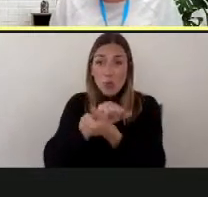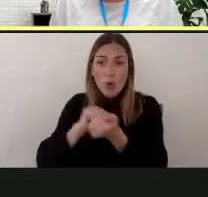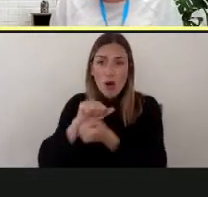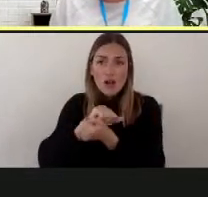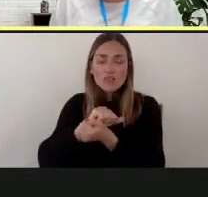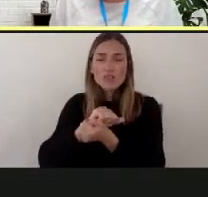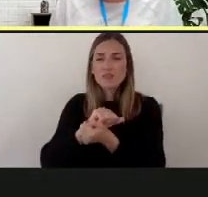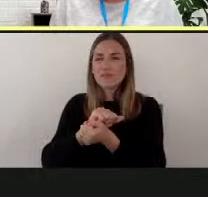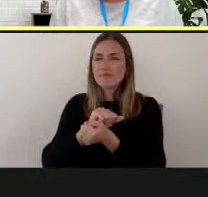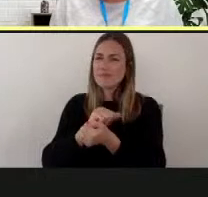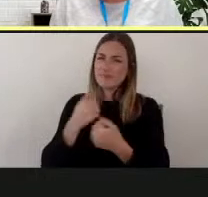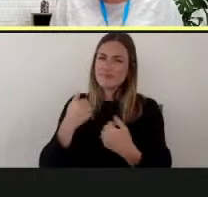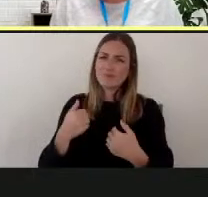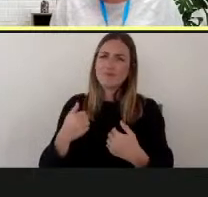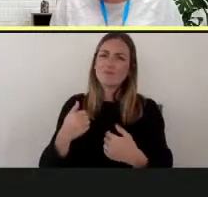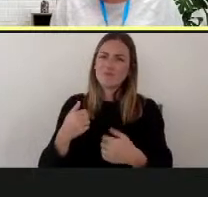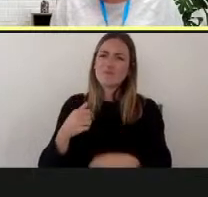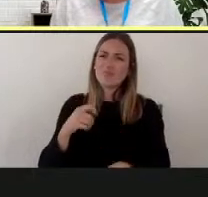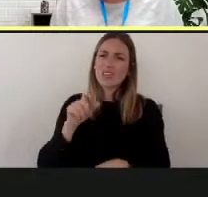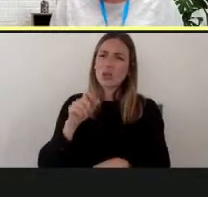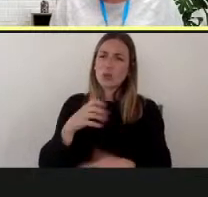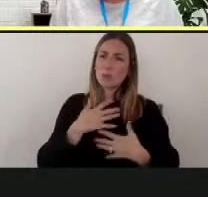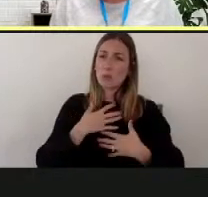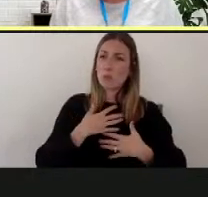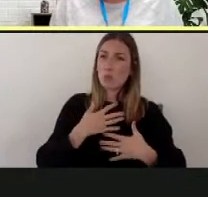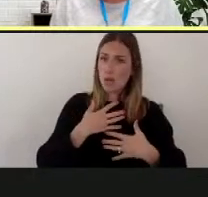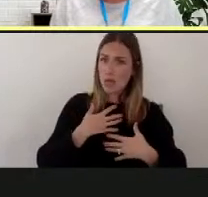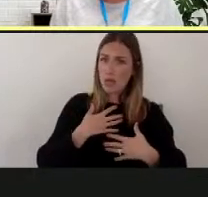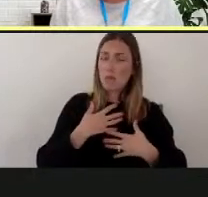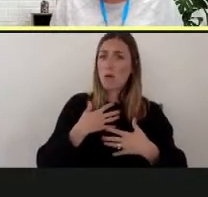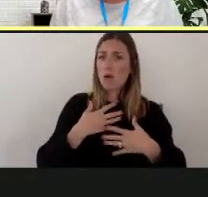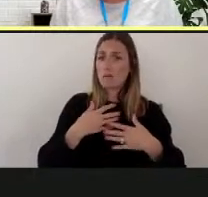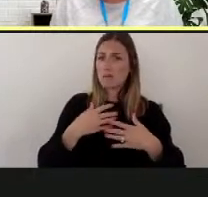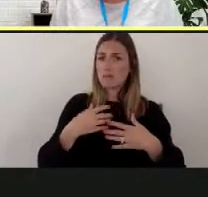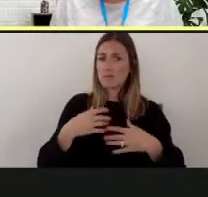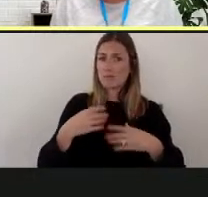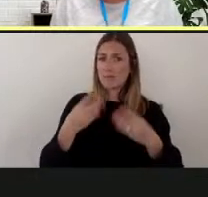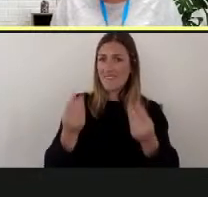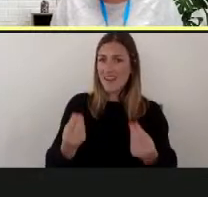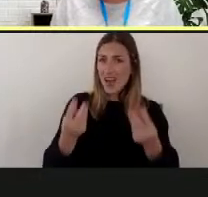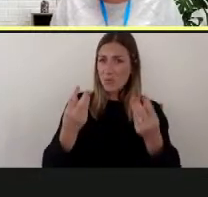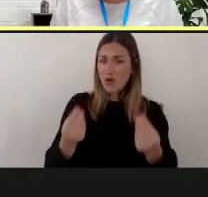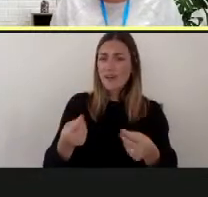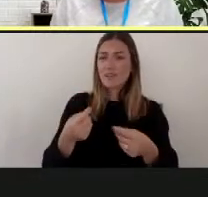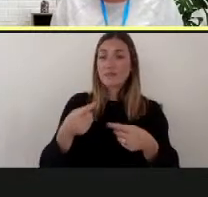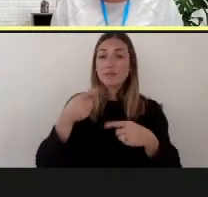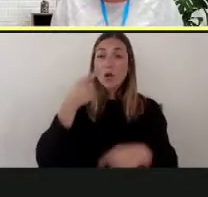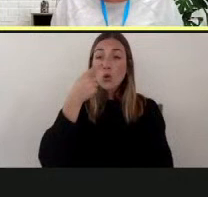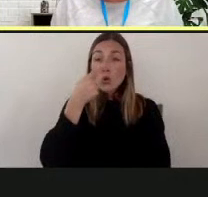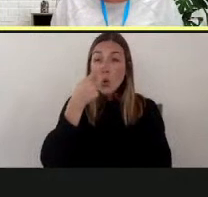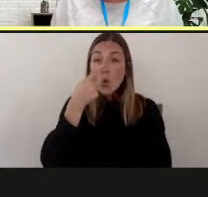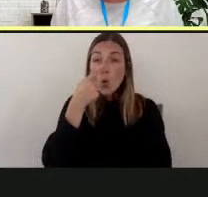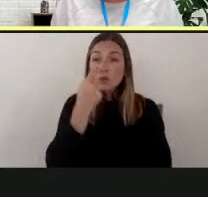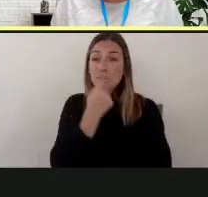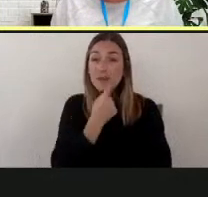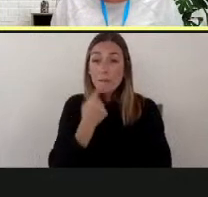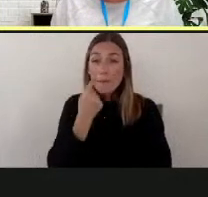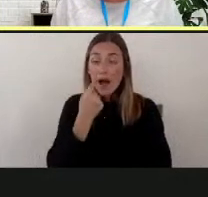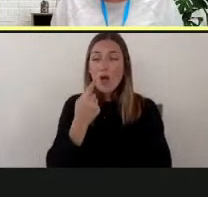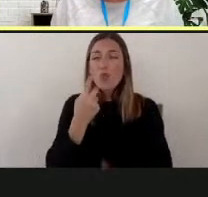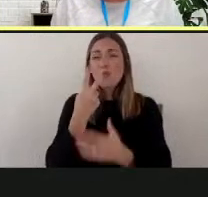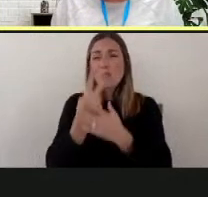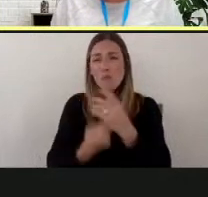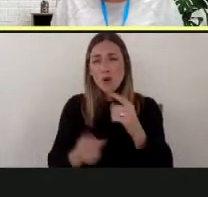it should be a breathable fabric, and it should fit over your nose and your mouth at the same